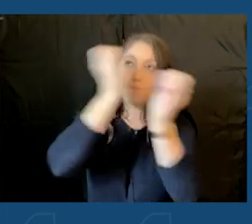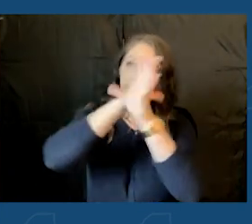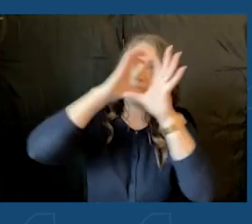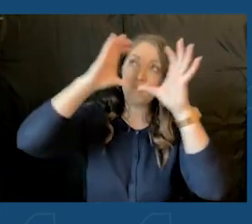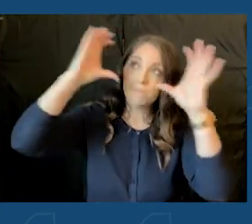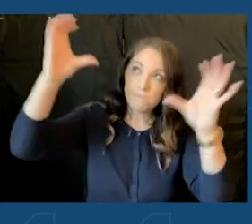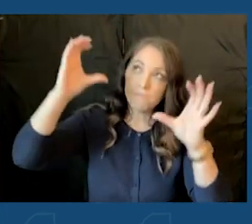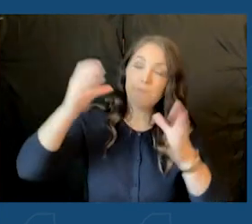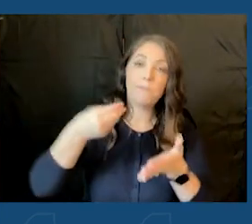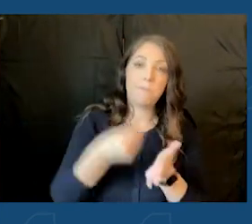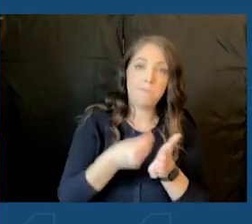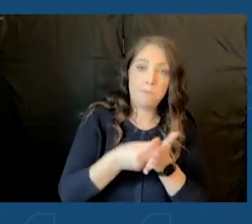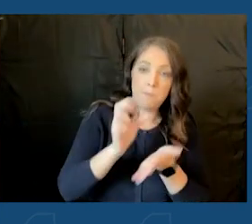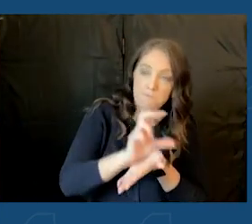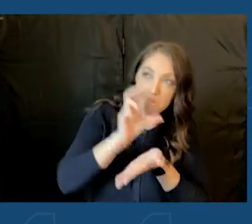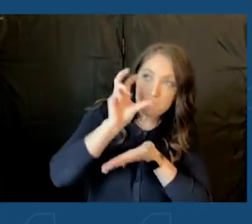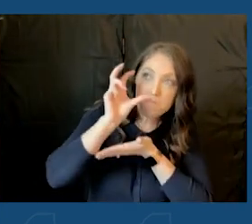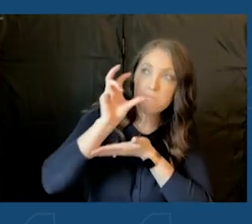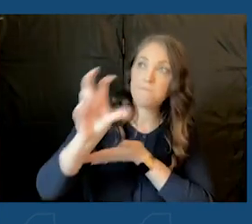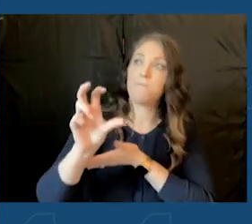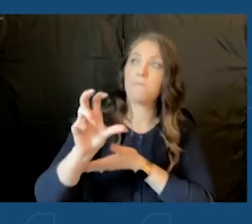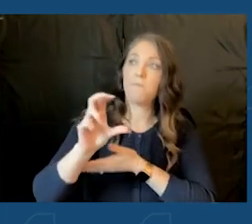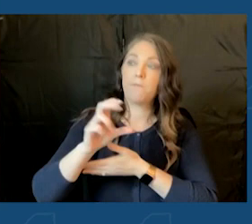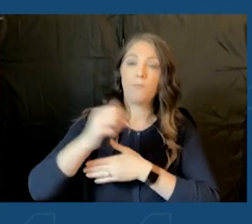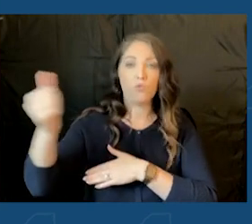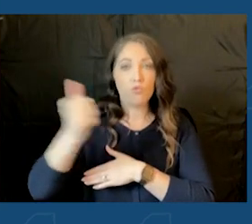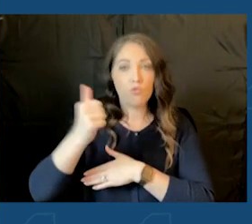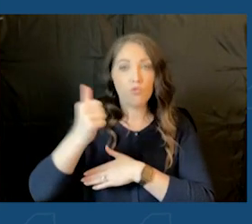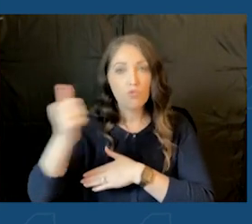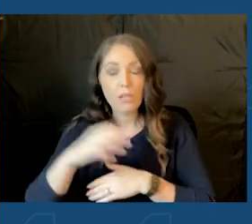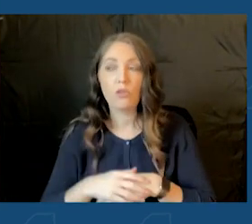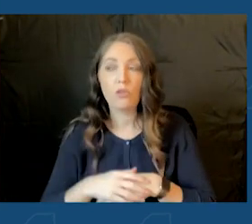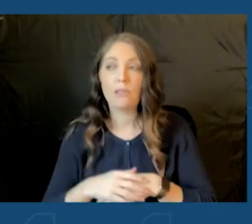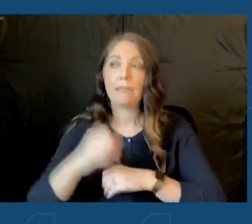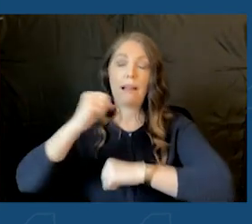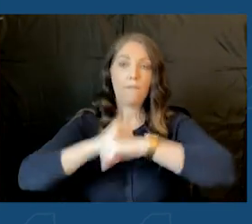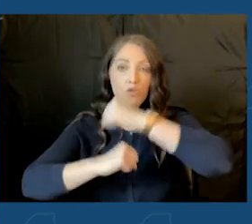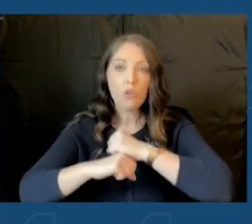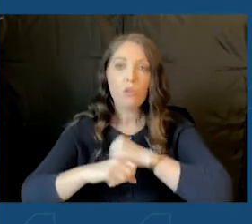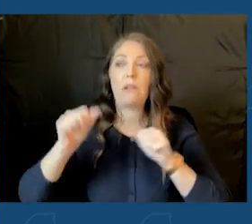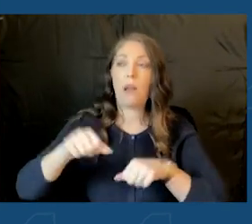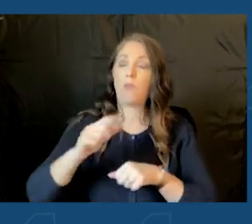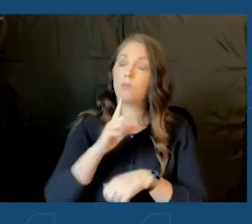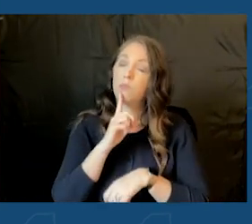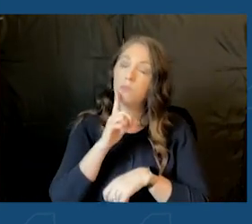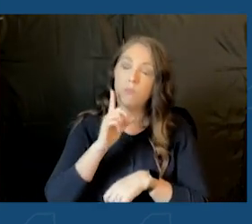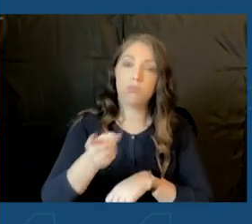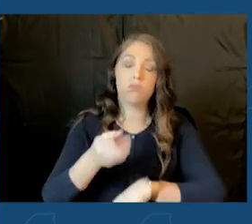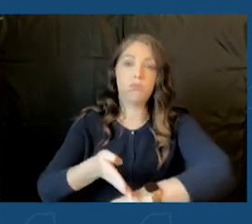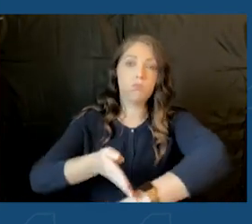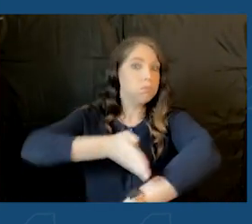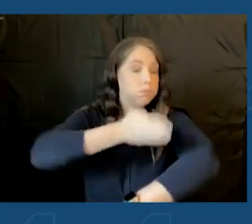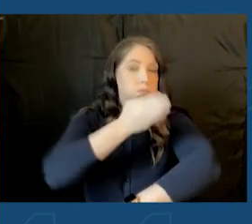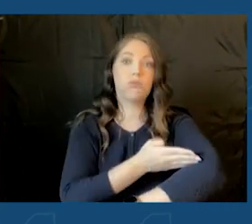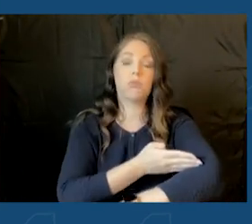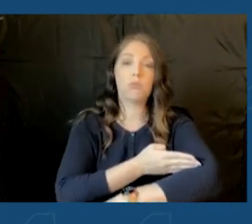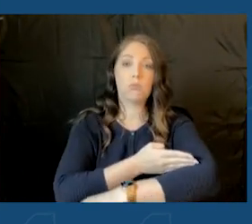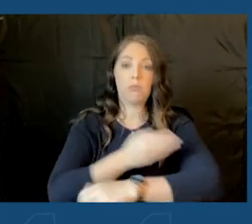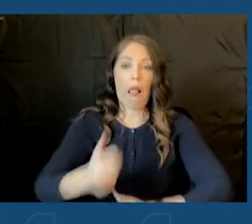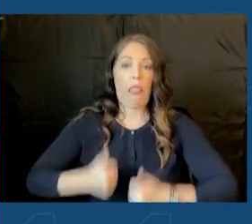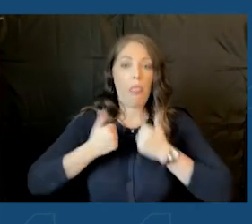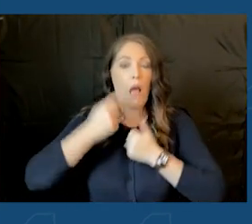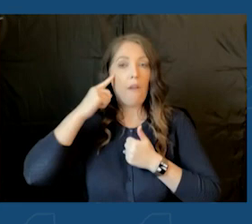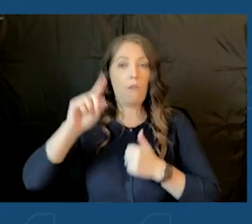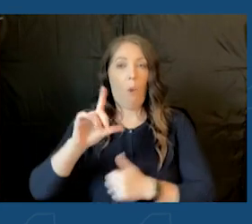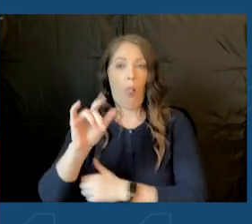investments like these in mass transit and generally in infrastructure can dramatically improve the lives of Long Islanders. That's a